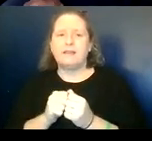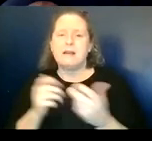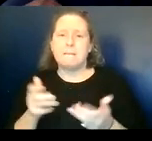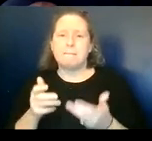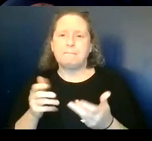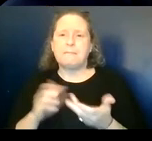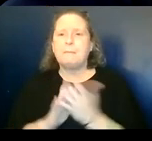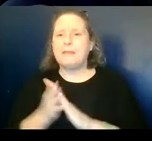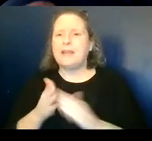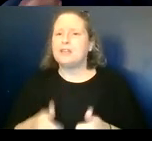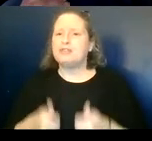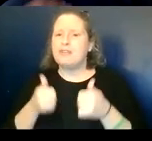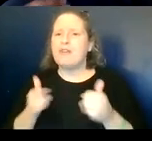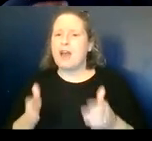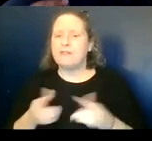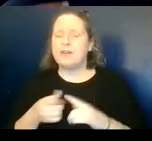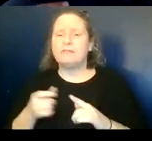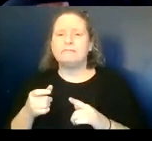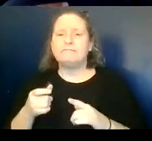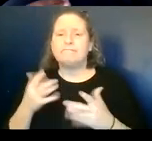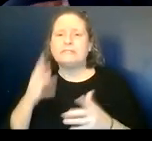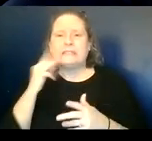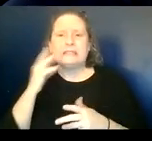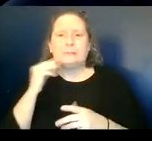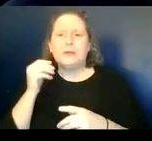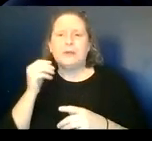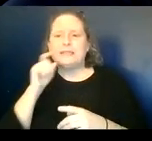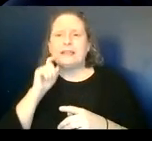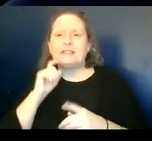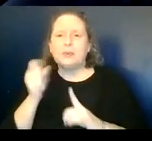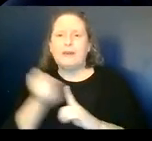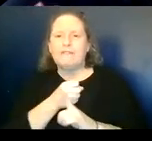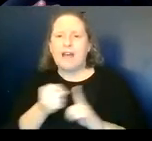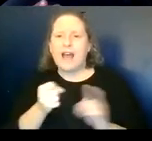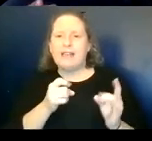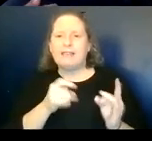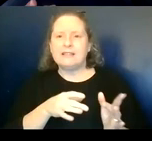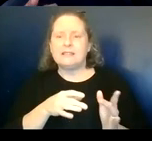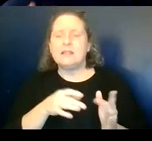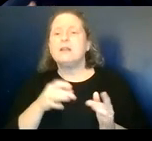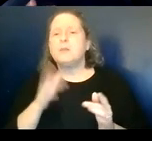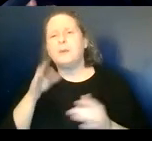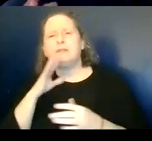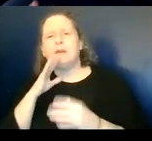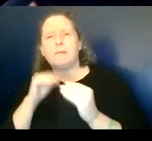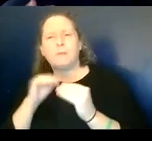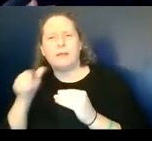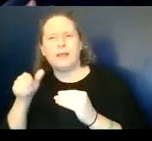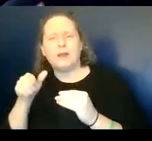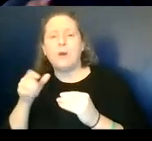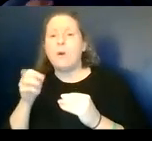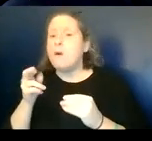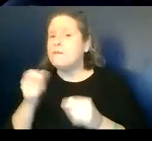being a survivor of sexual violence, which we'll get into later, or anything self-advocacy related.